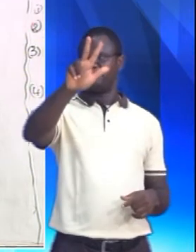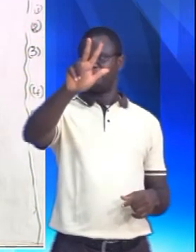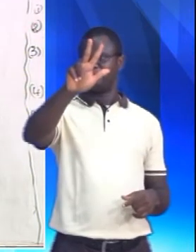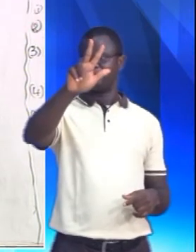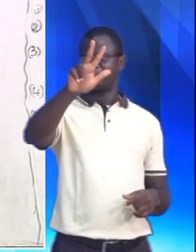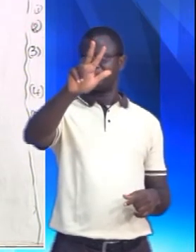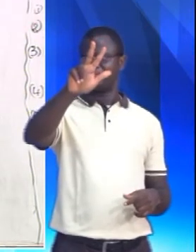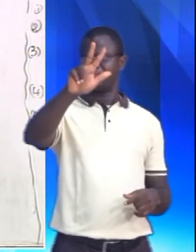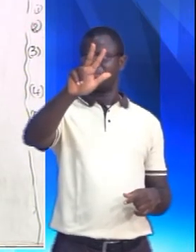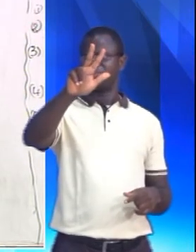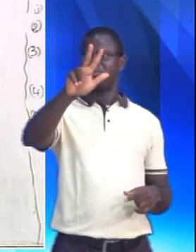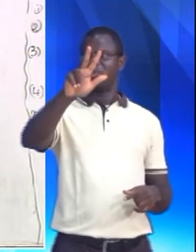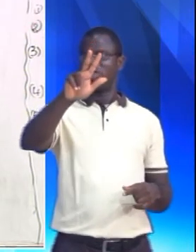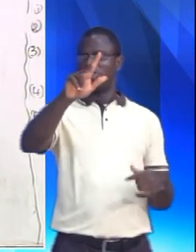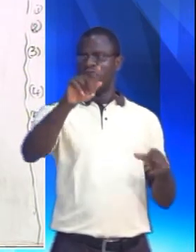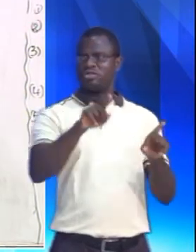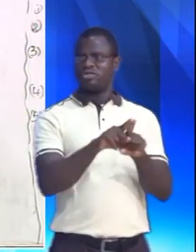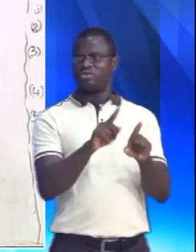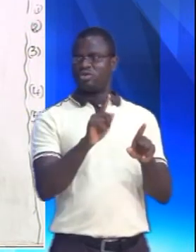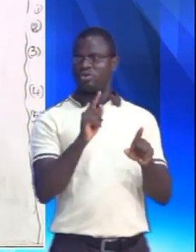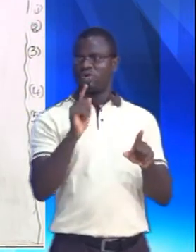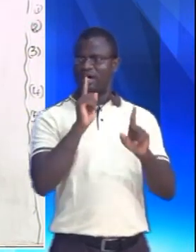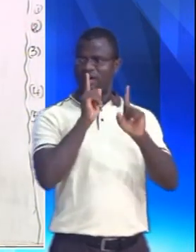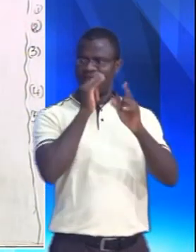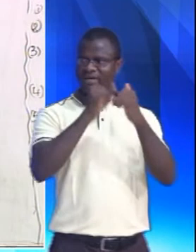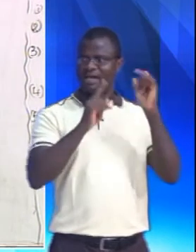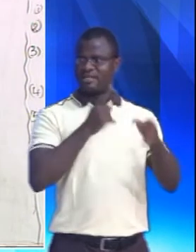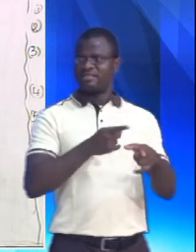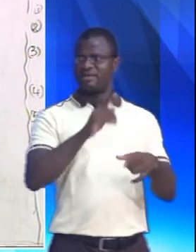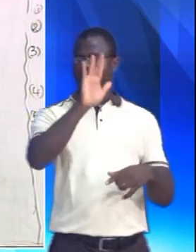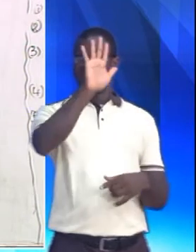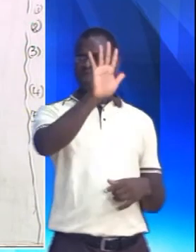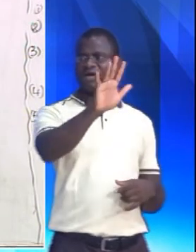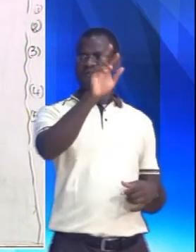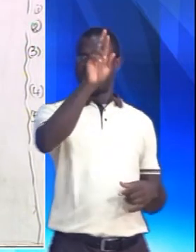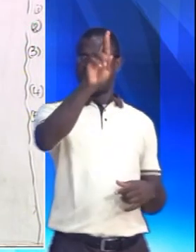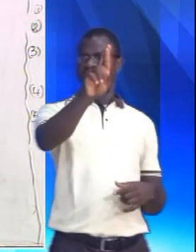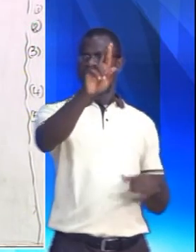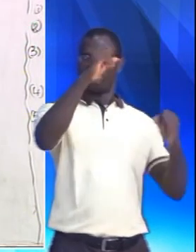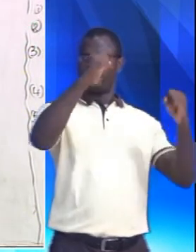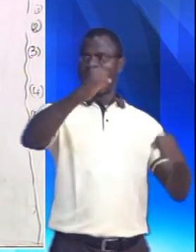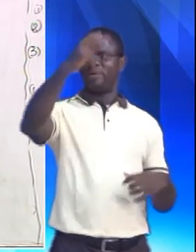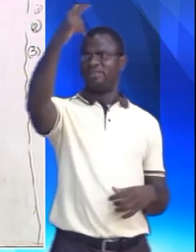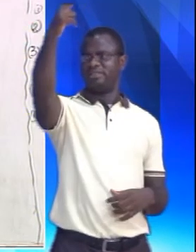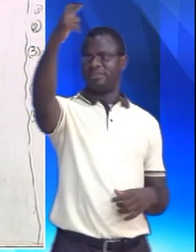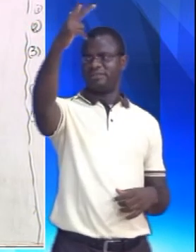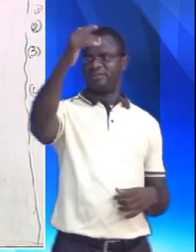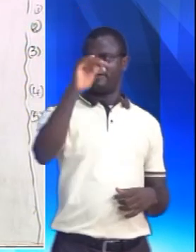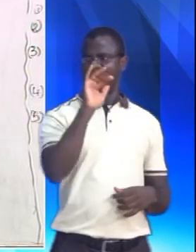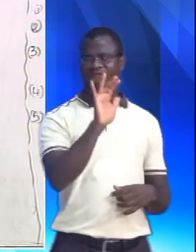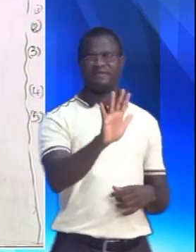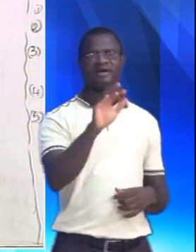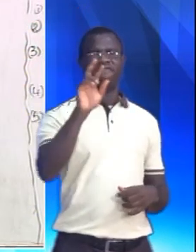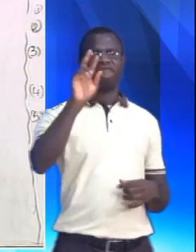out to your friends, at the end of the day, you will be left with how many mangoes now? That is, you'll be left